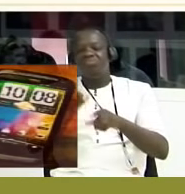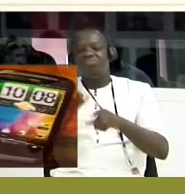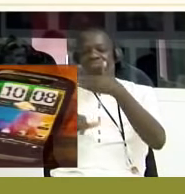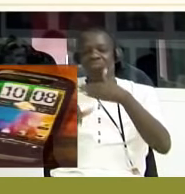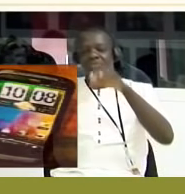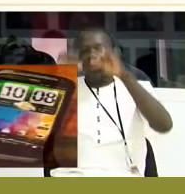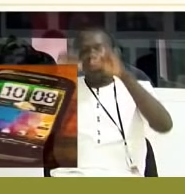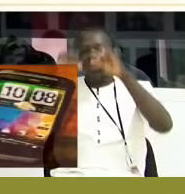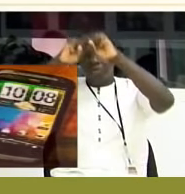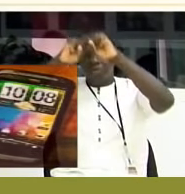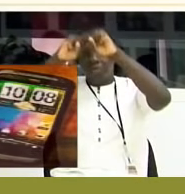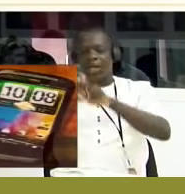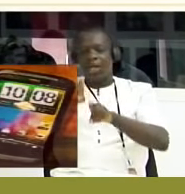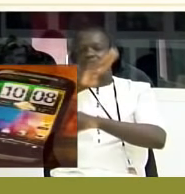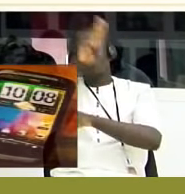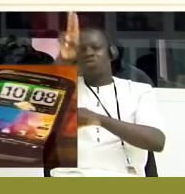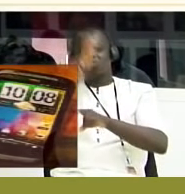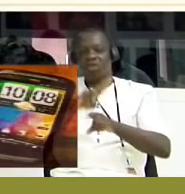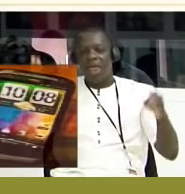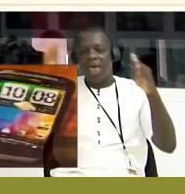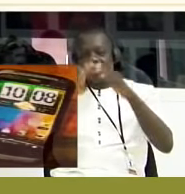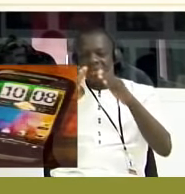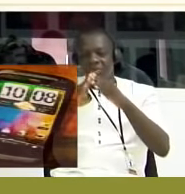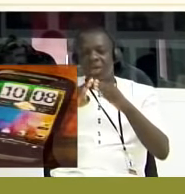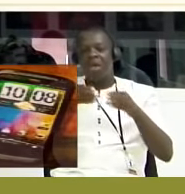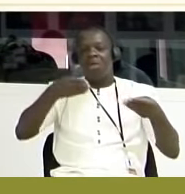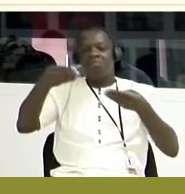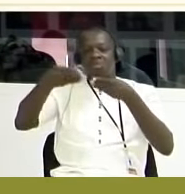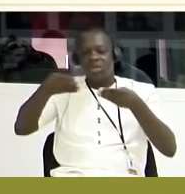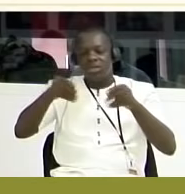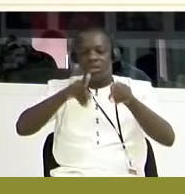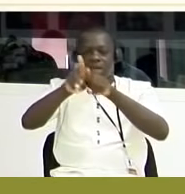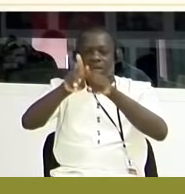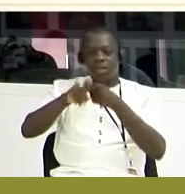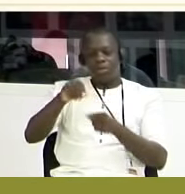relating to matters within my portfolio.